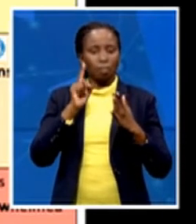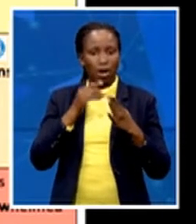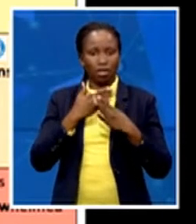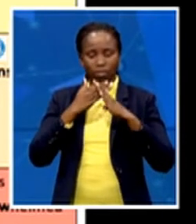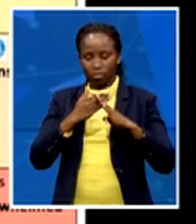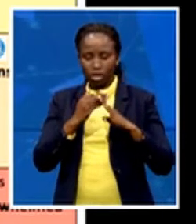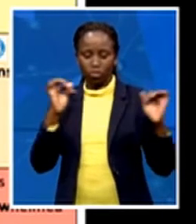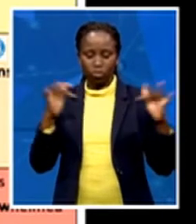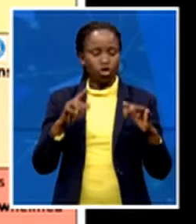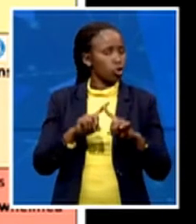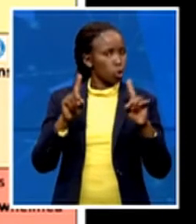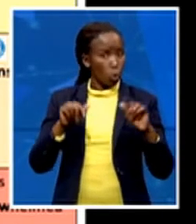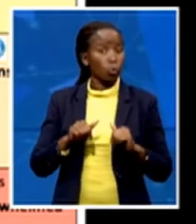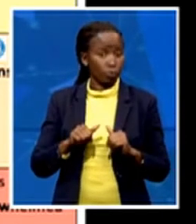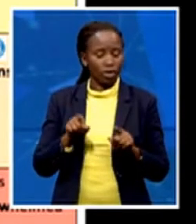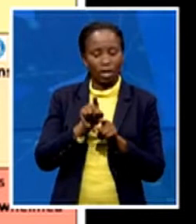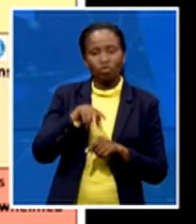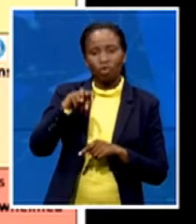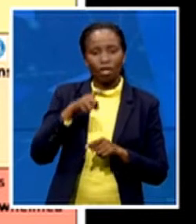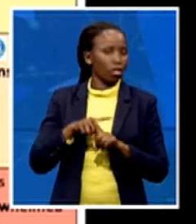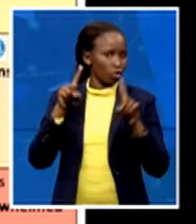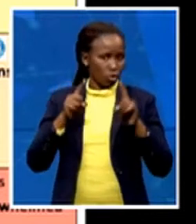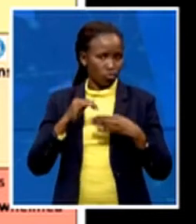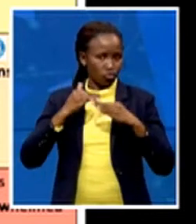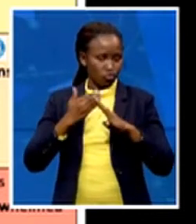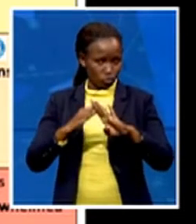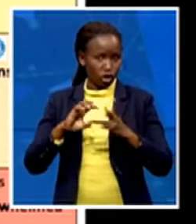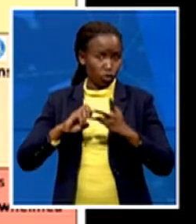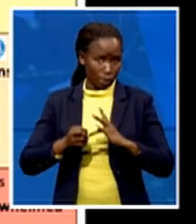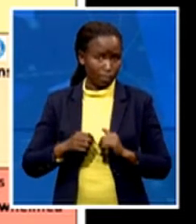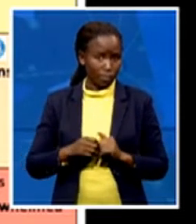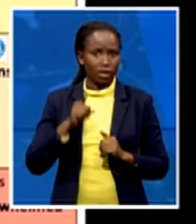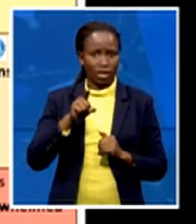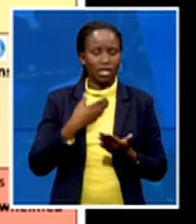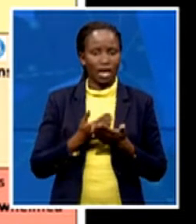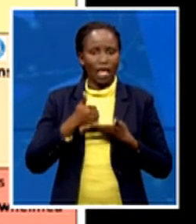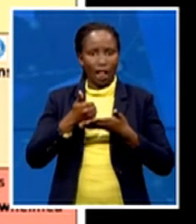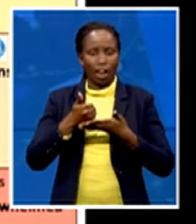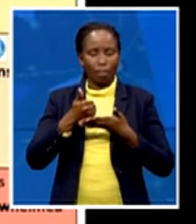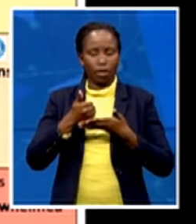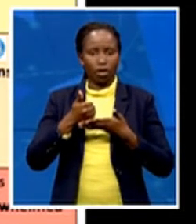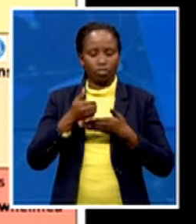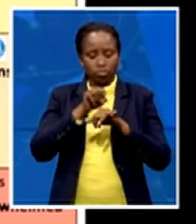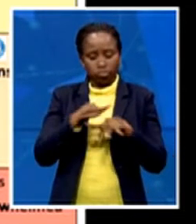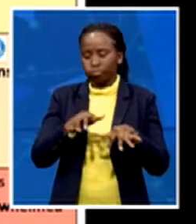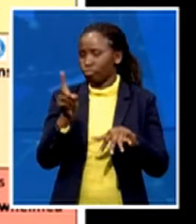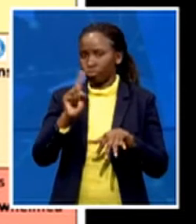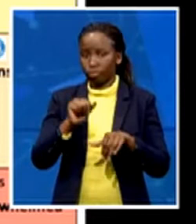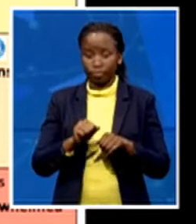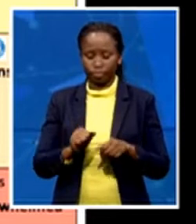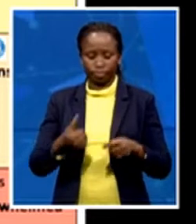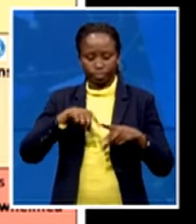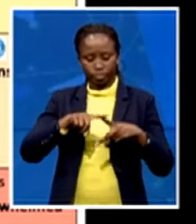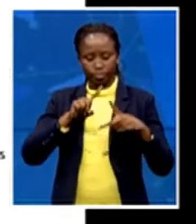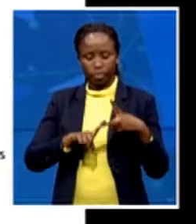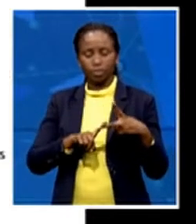to try and break the transmission of COVID. When we go to the second level, we will say the same thing. When we go to the third